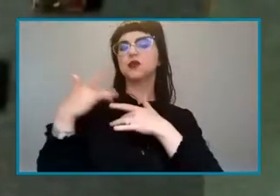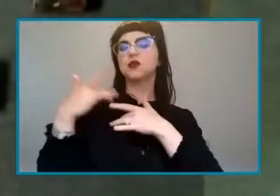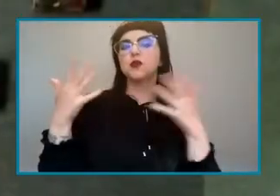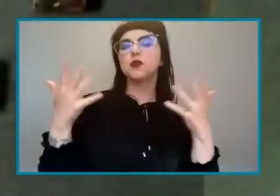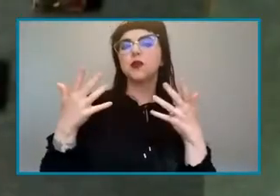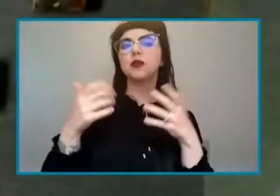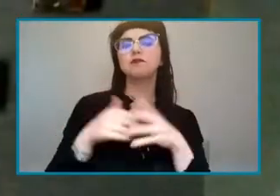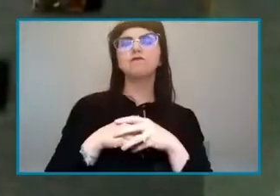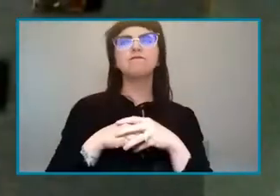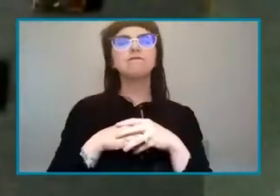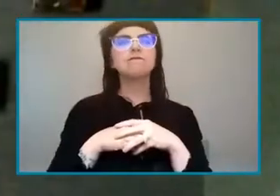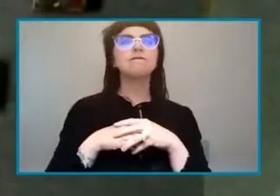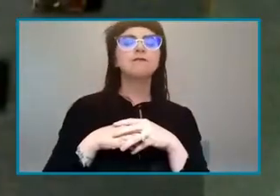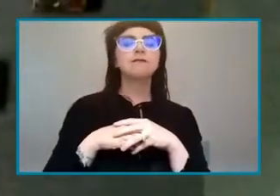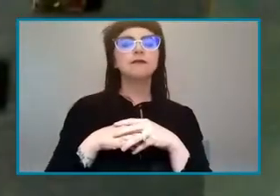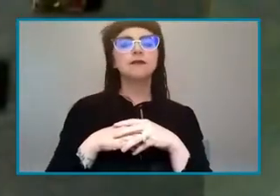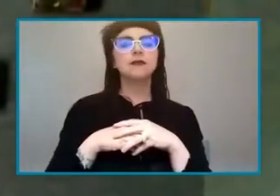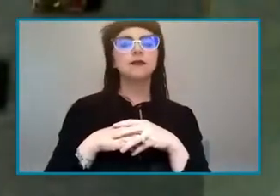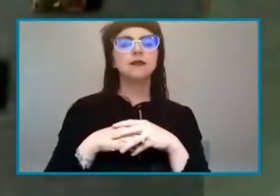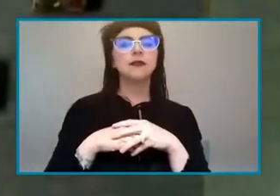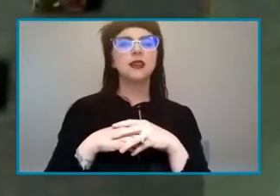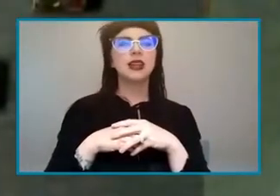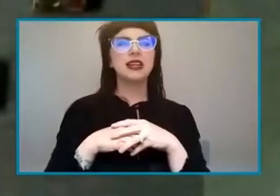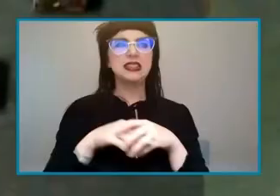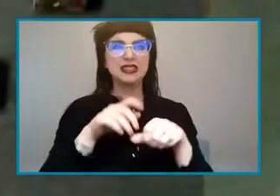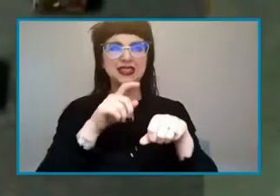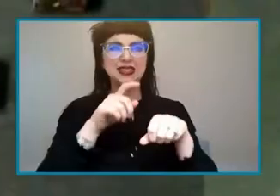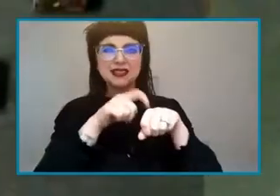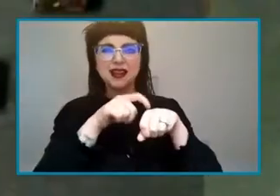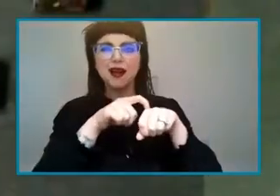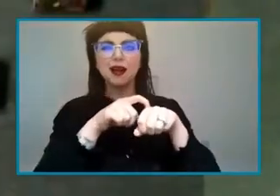be time to update and reflect? And